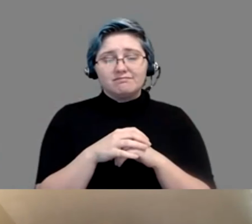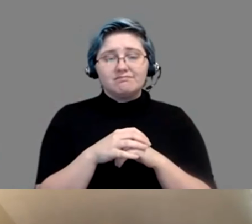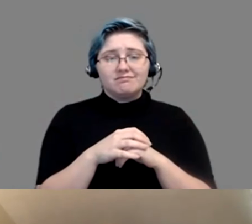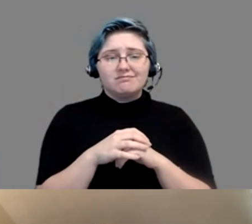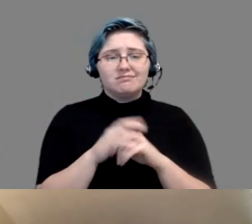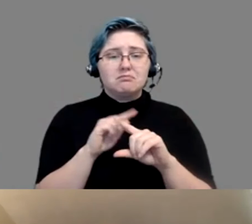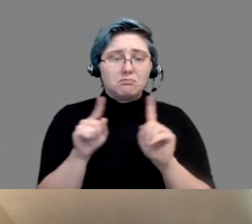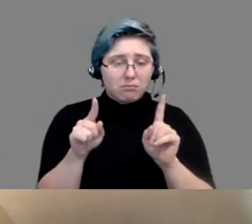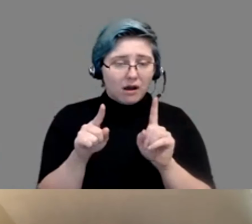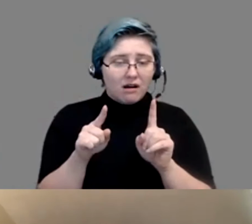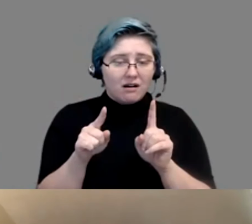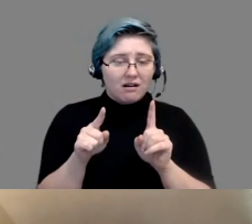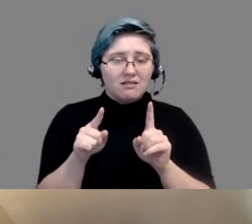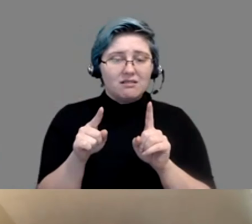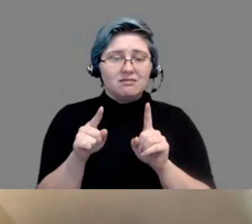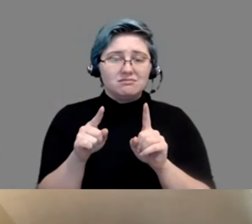generic